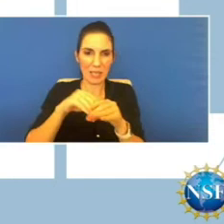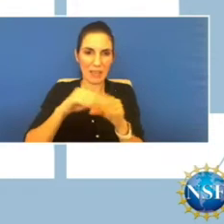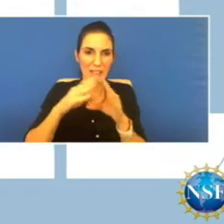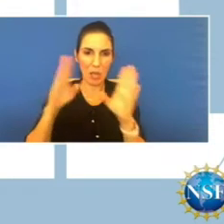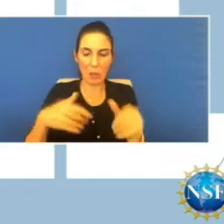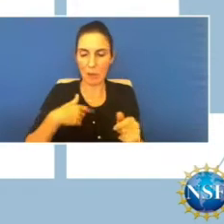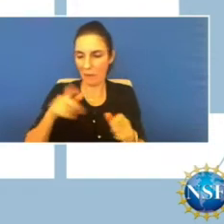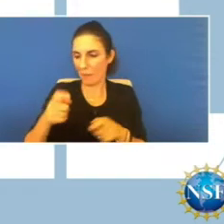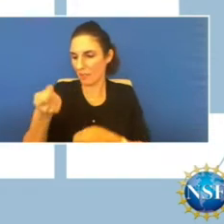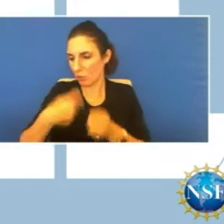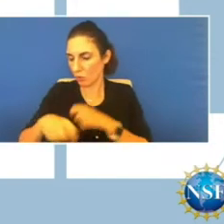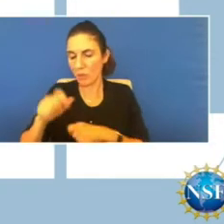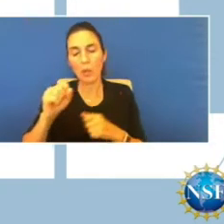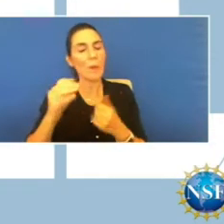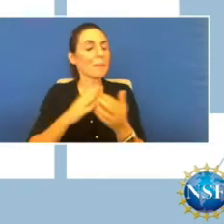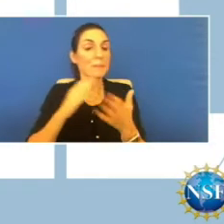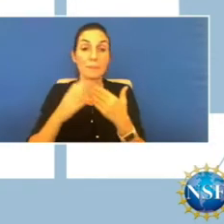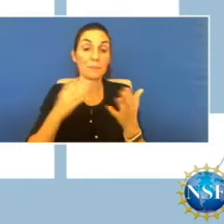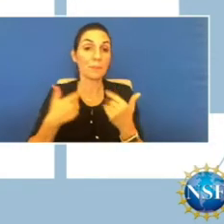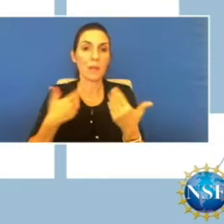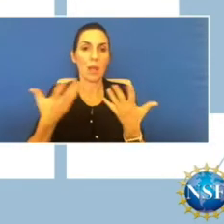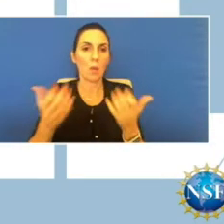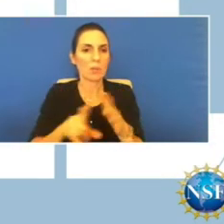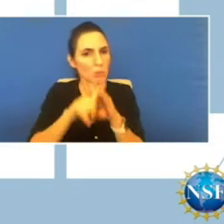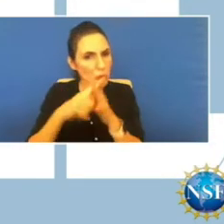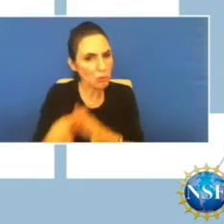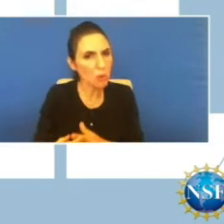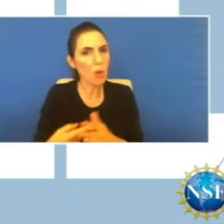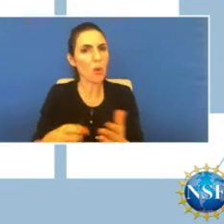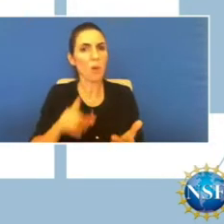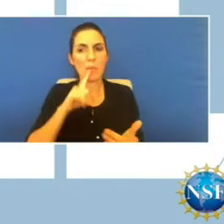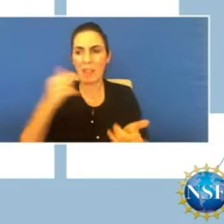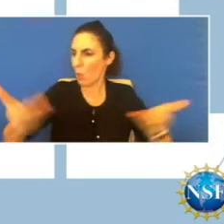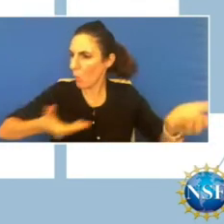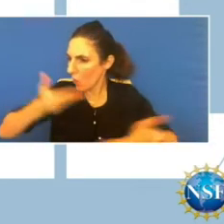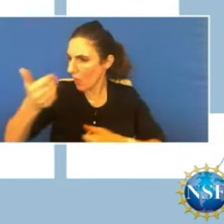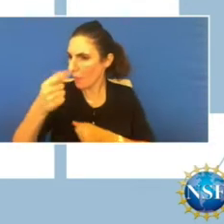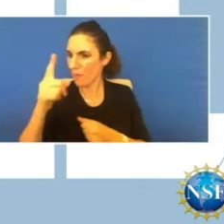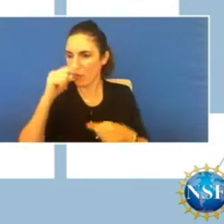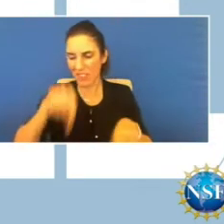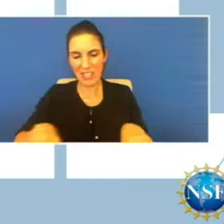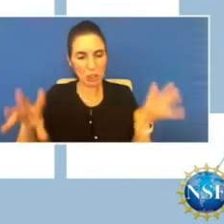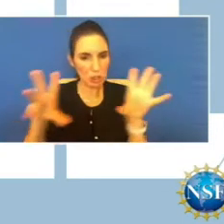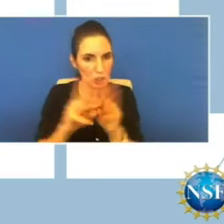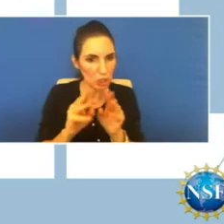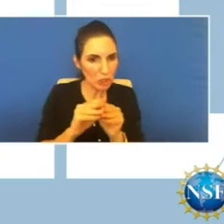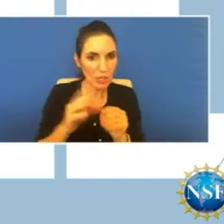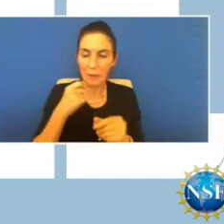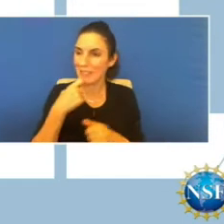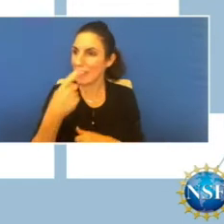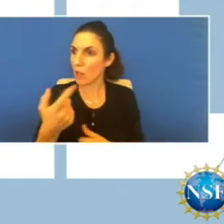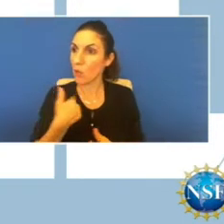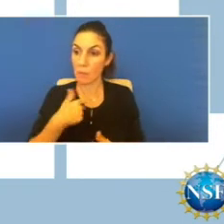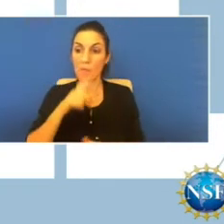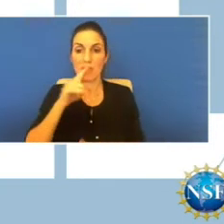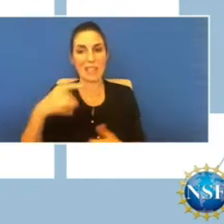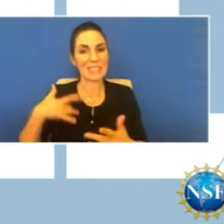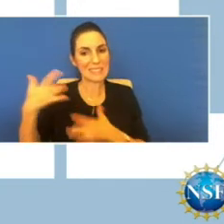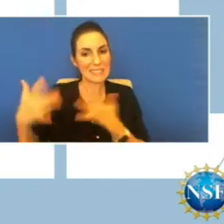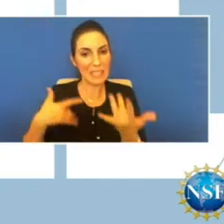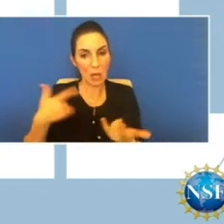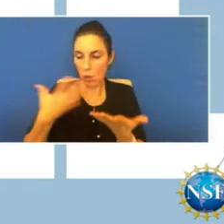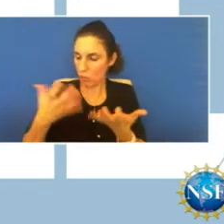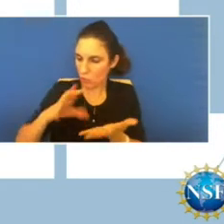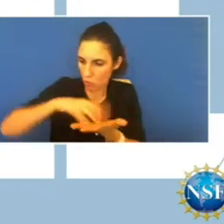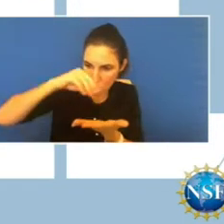that. I just want to start by really welcoming everyone to this session and telling you how excited I am to learn with